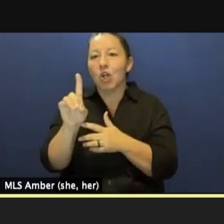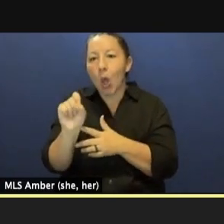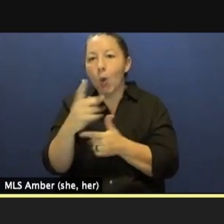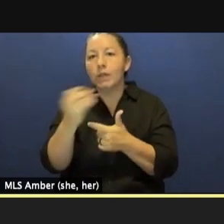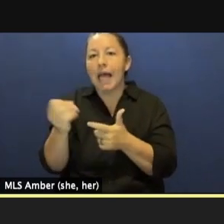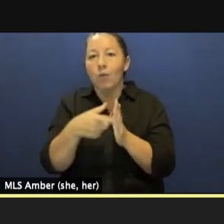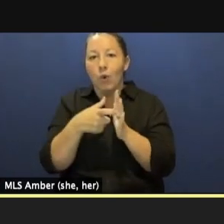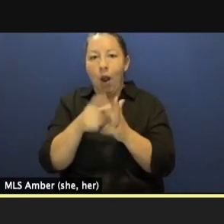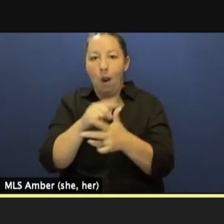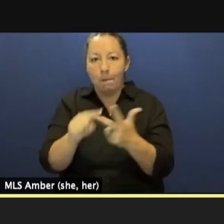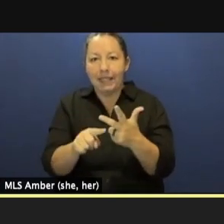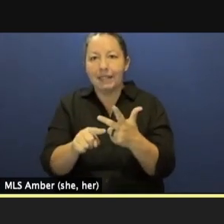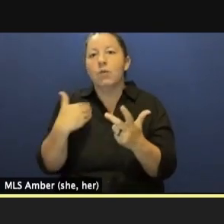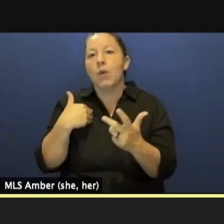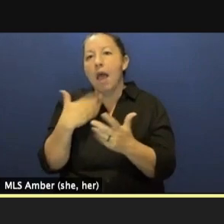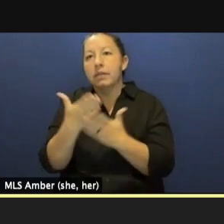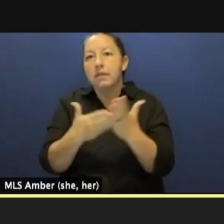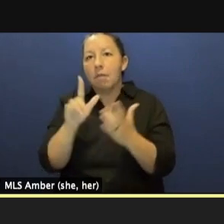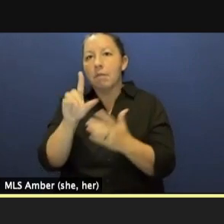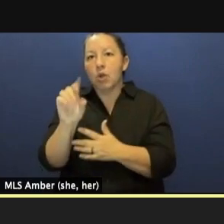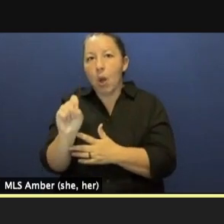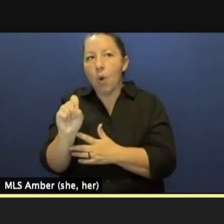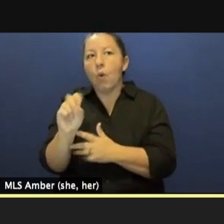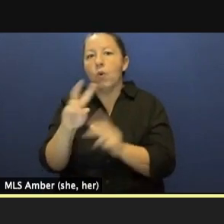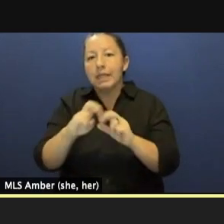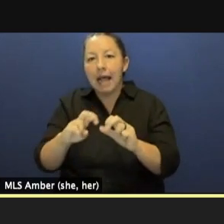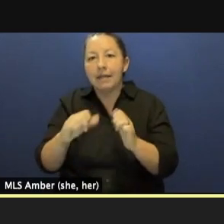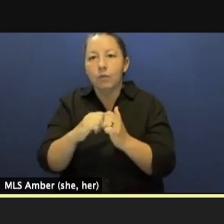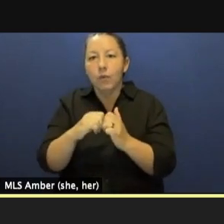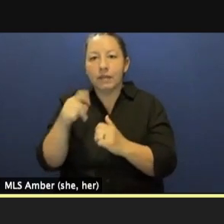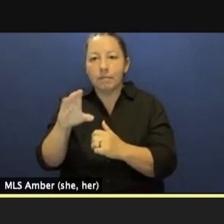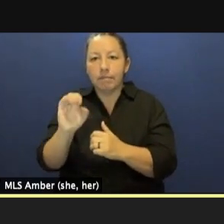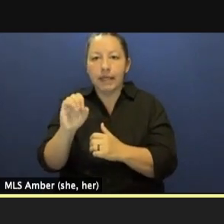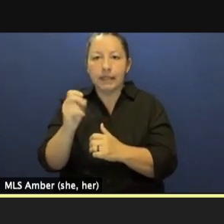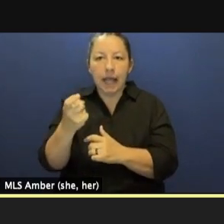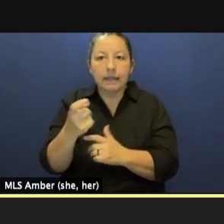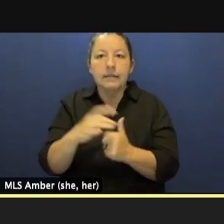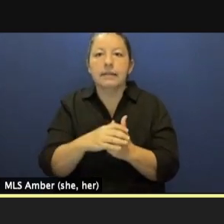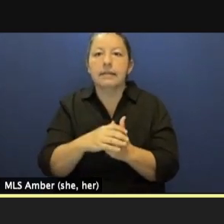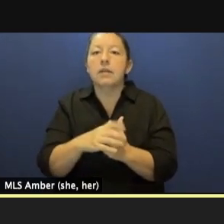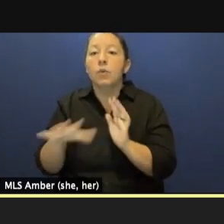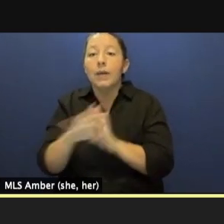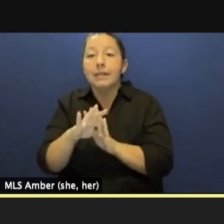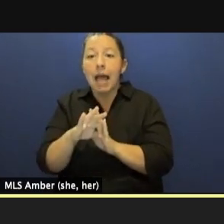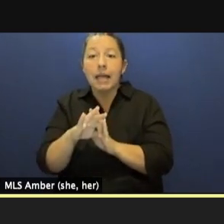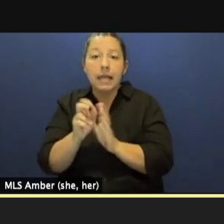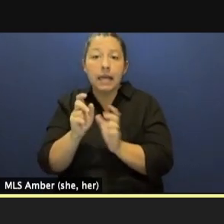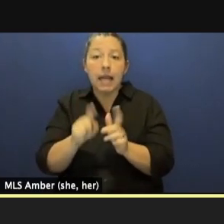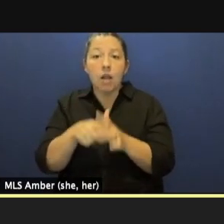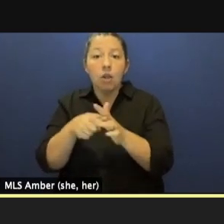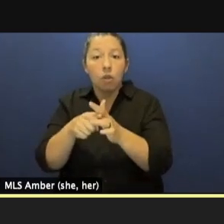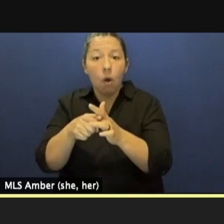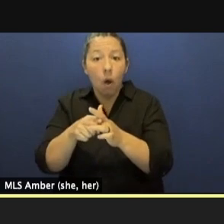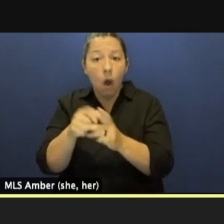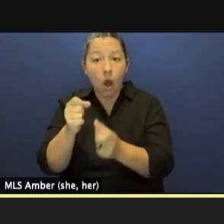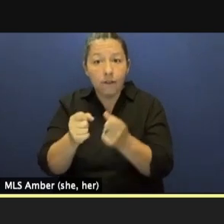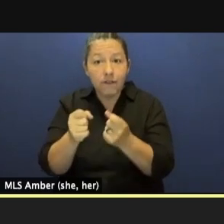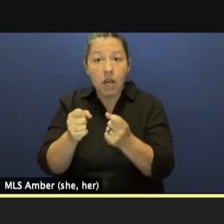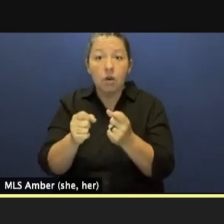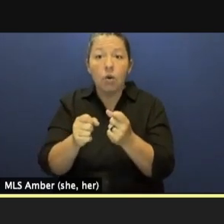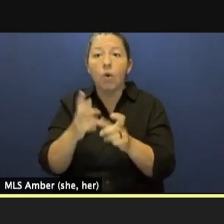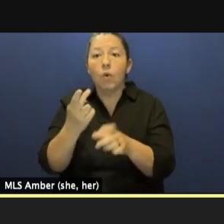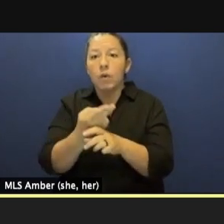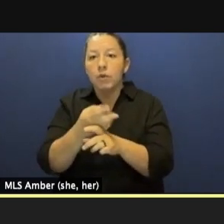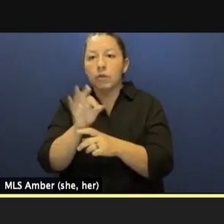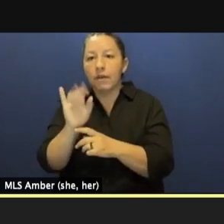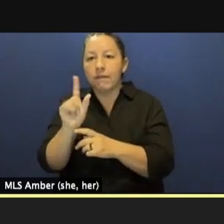coupled loads analysis with SpaceX, the selected launch vehicle that we're going to be using, Falcon Heavy, are